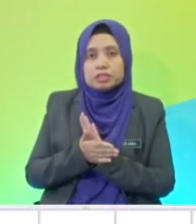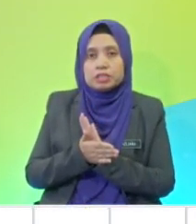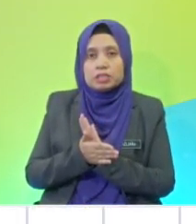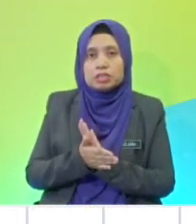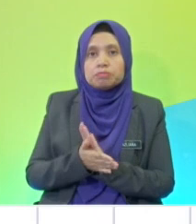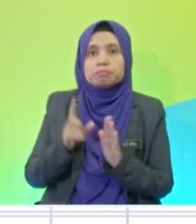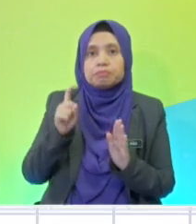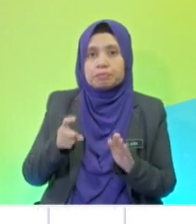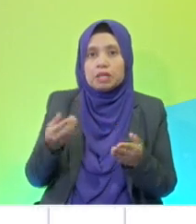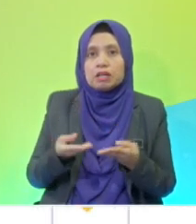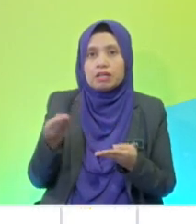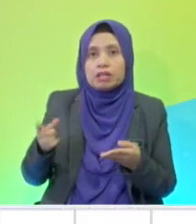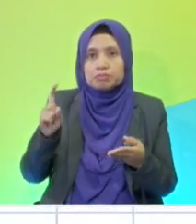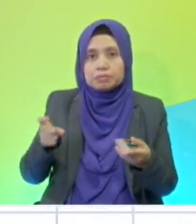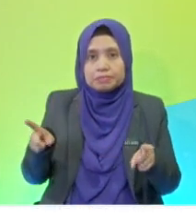same thing.